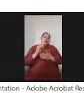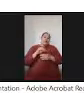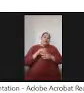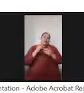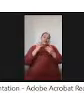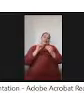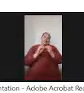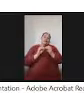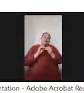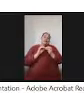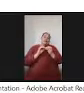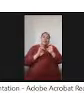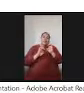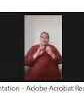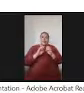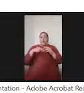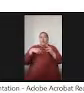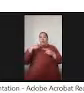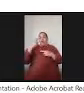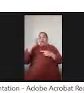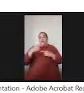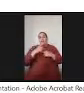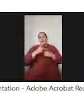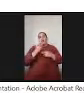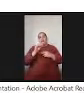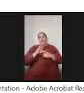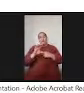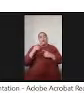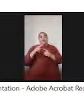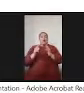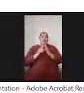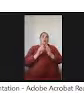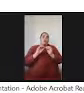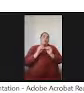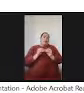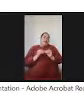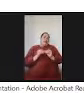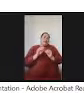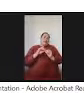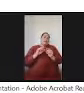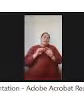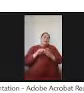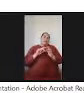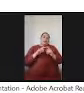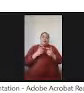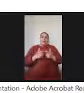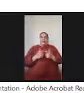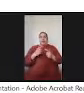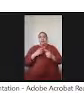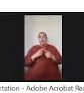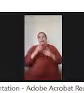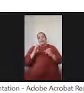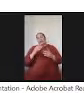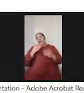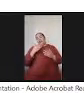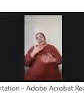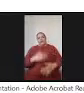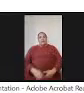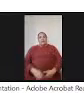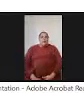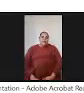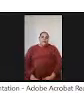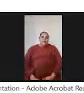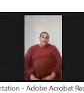from rollovers is specifically earmarked for additional lawmaking within standing committees and public education and outreach. Thank you,